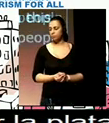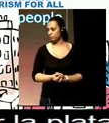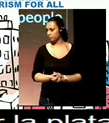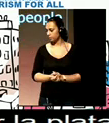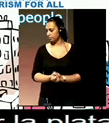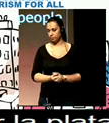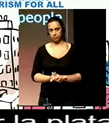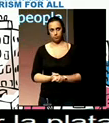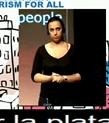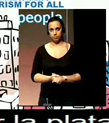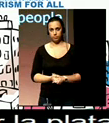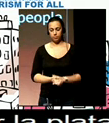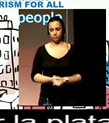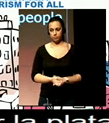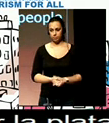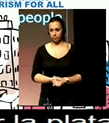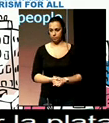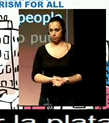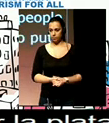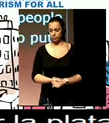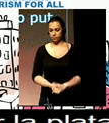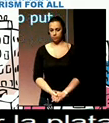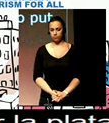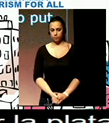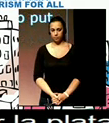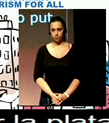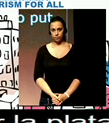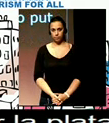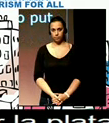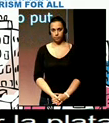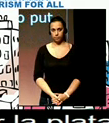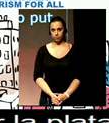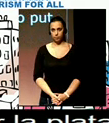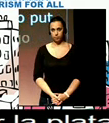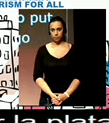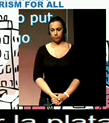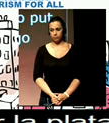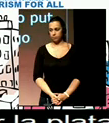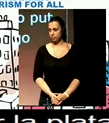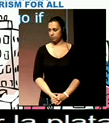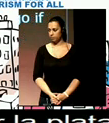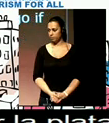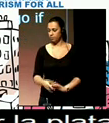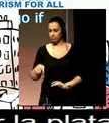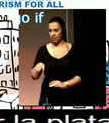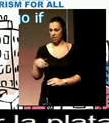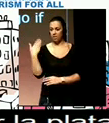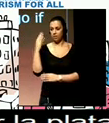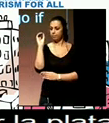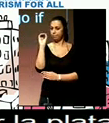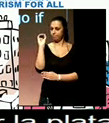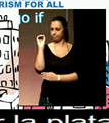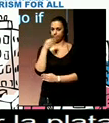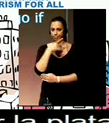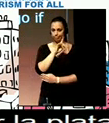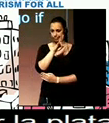a secondary notice to show that this is where you go if you need access up this flight of steps. For those of you that aren't familiar with these